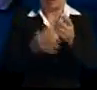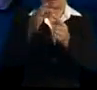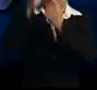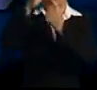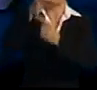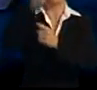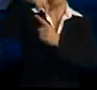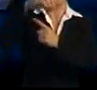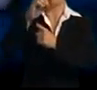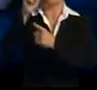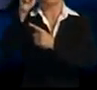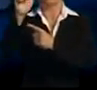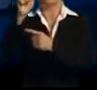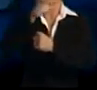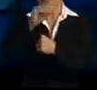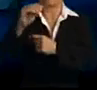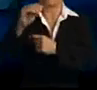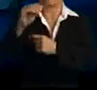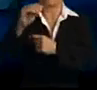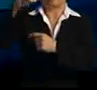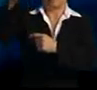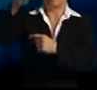potassium sulfide and sodium sulfide.